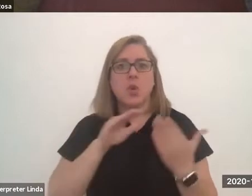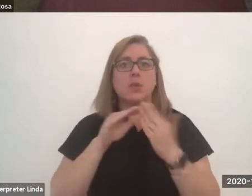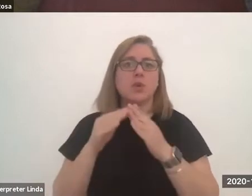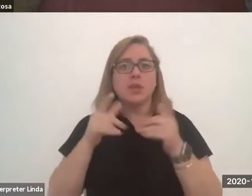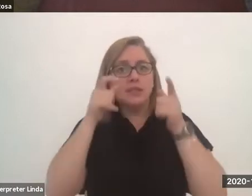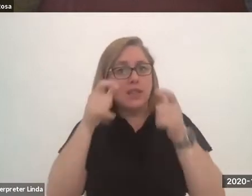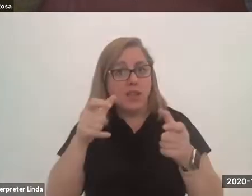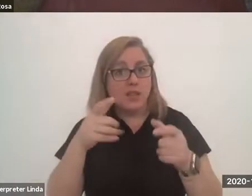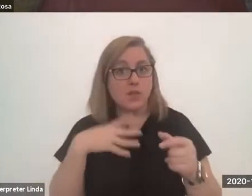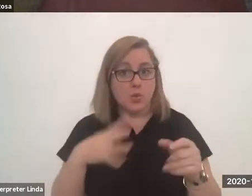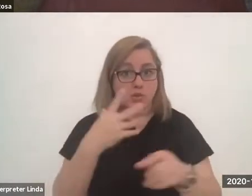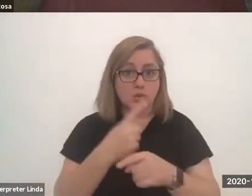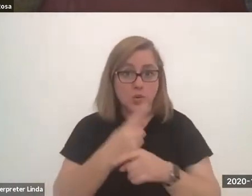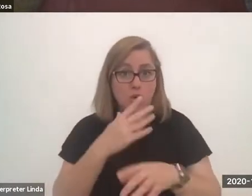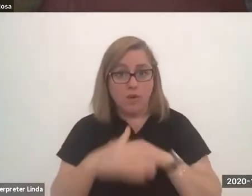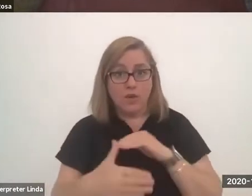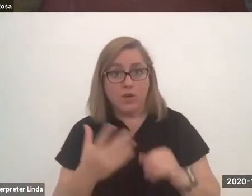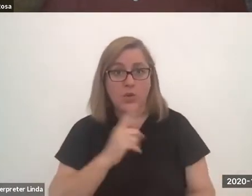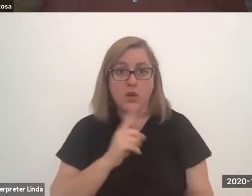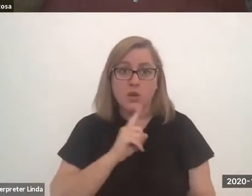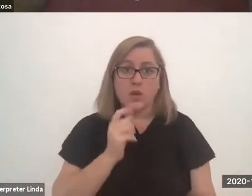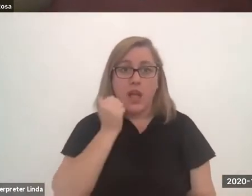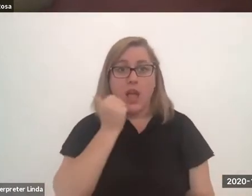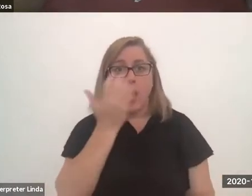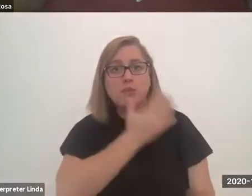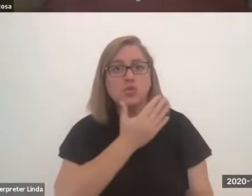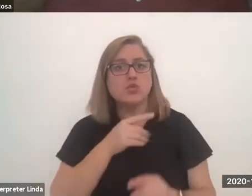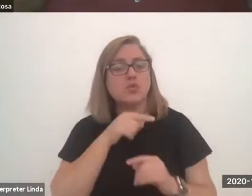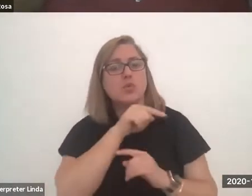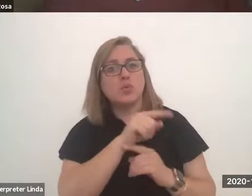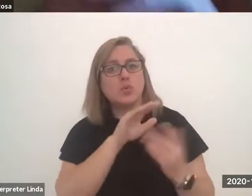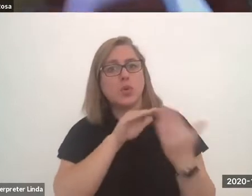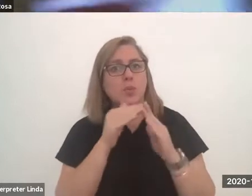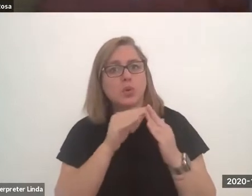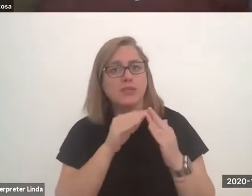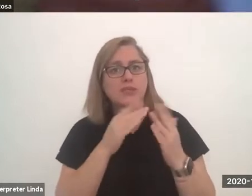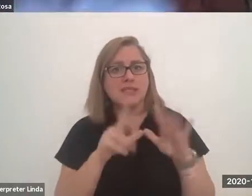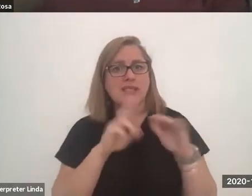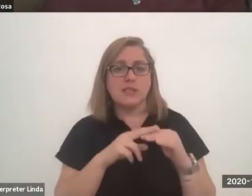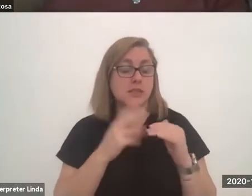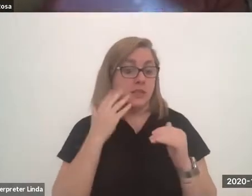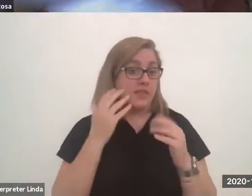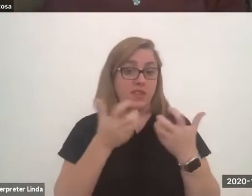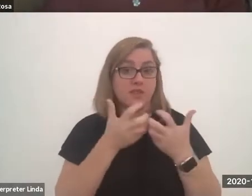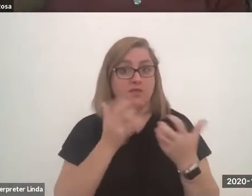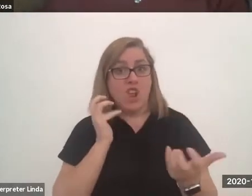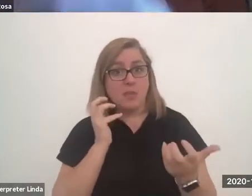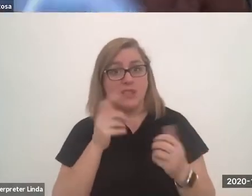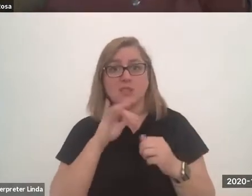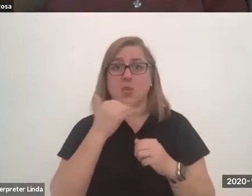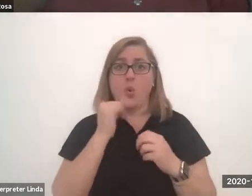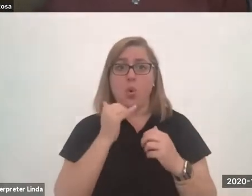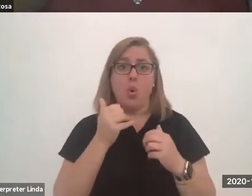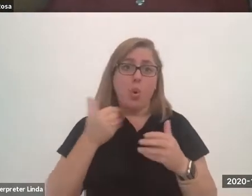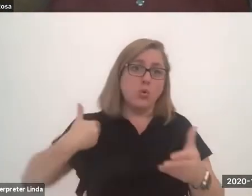talk about, I guess, in Aboriginal communities, whether they're kind of fragmented or they're a little bit more traditional